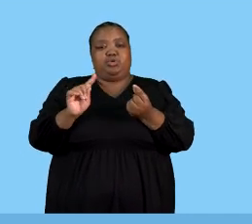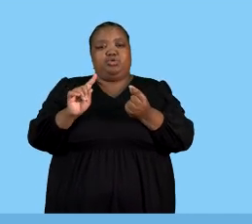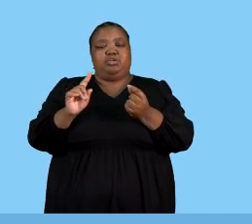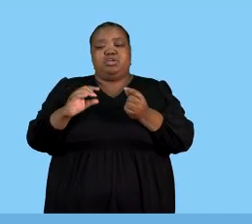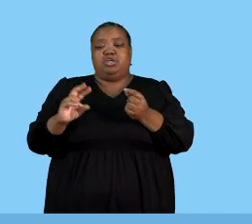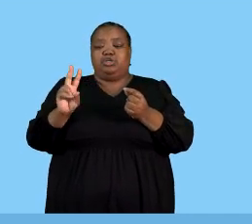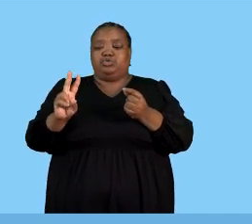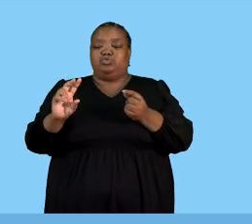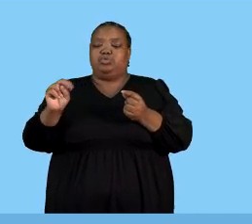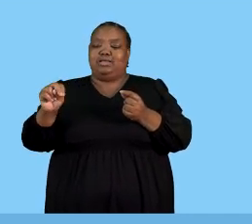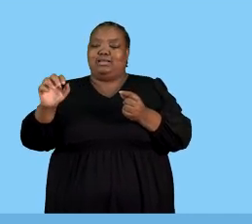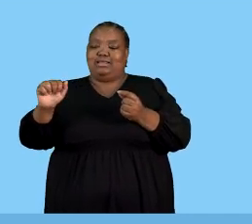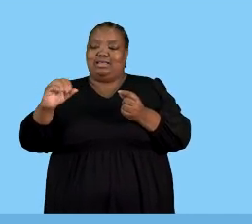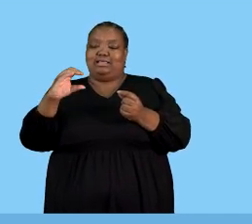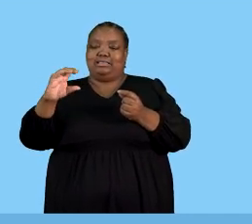to form